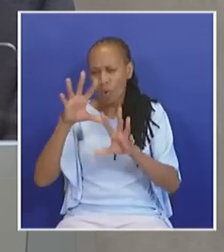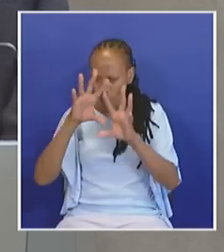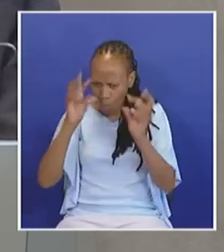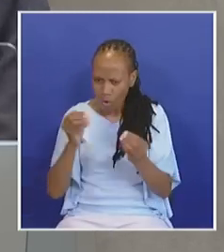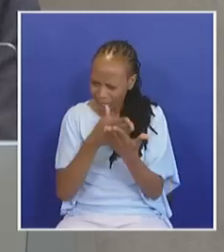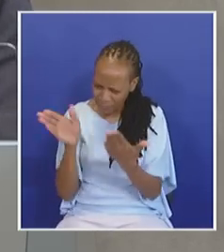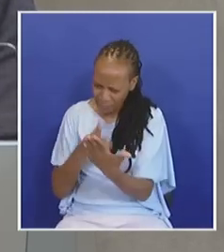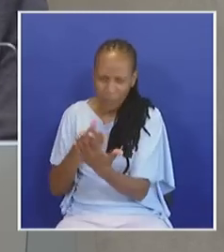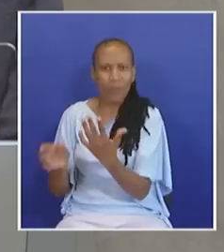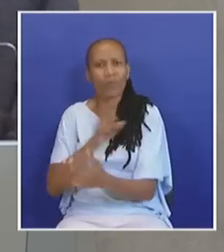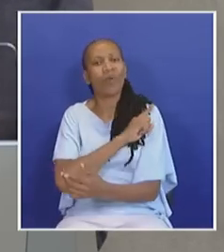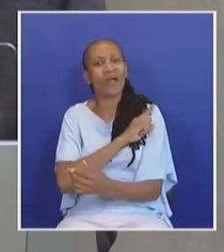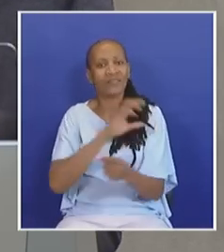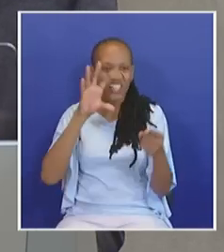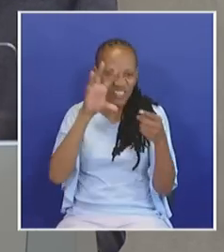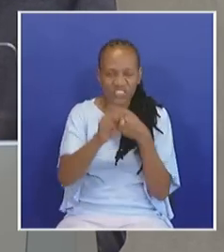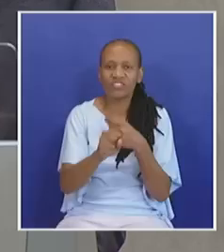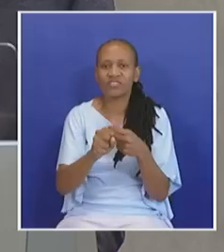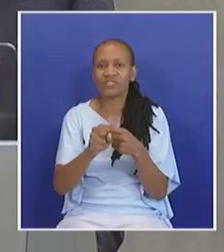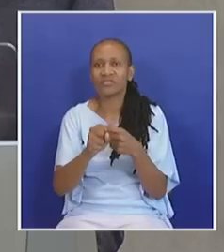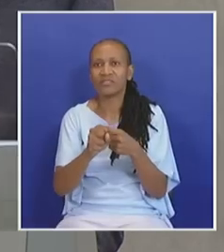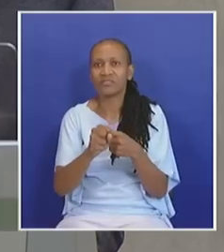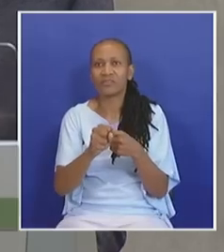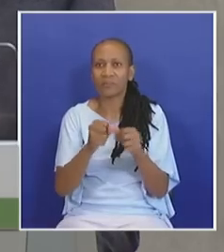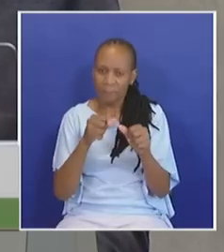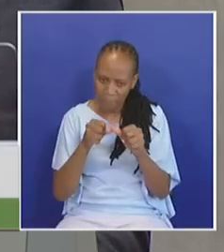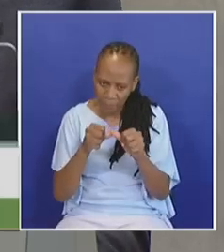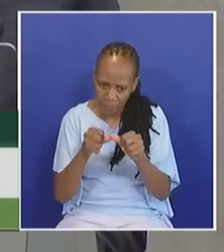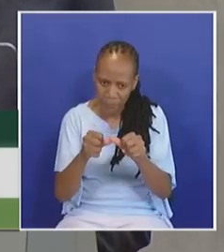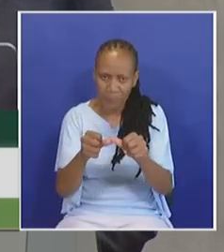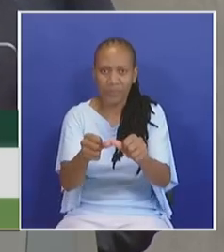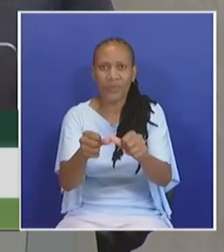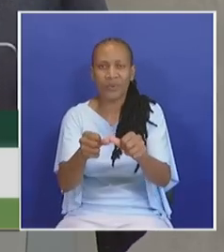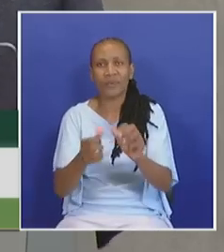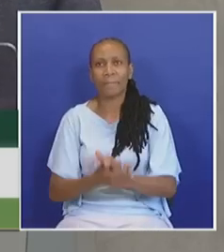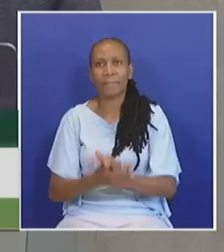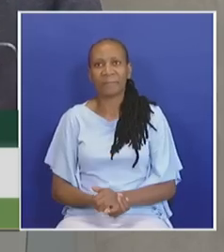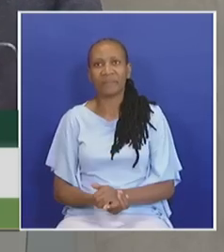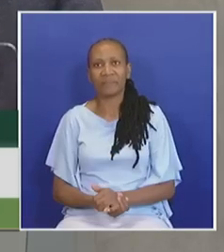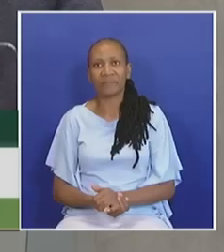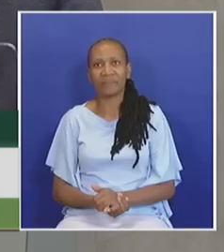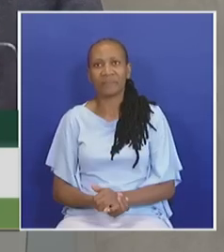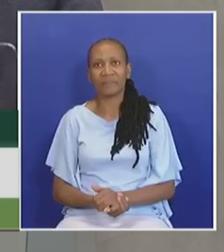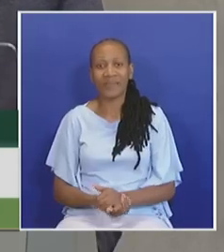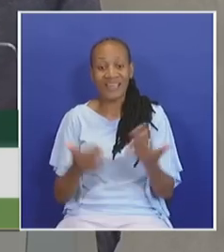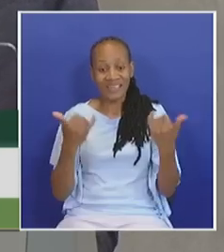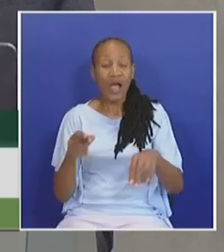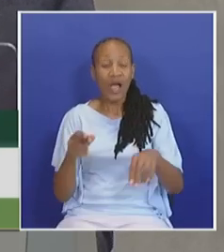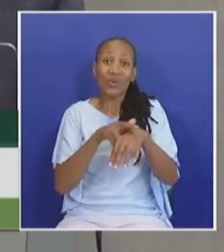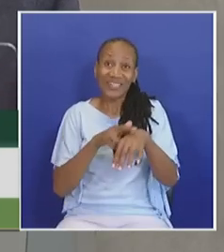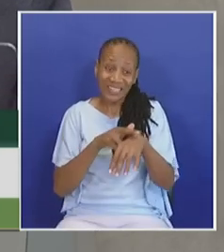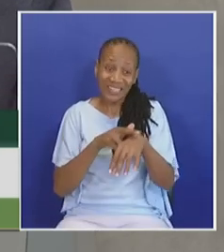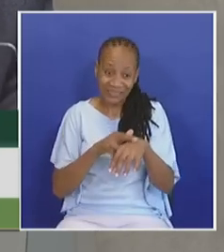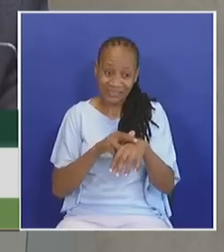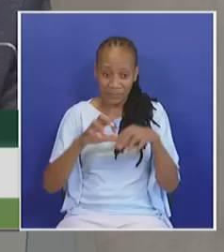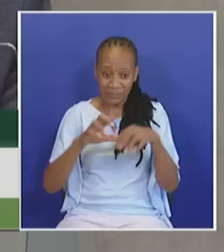to wage intensive struggle with reinforced vigor towards racism. The current spat of racism in our beloved